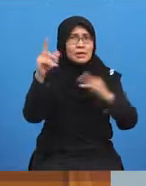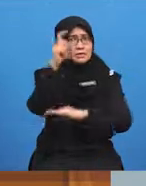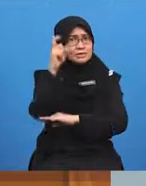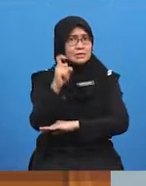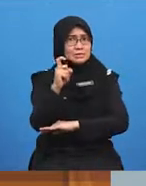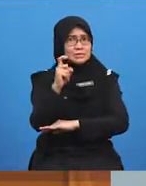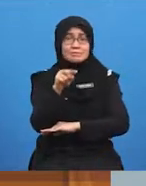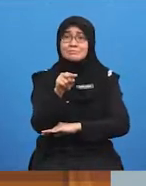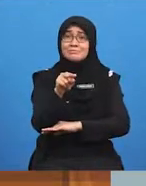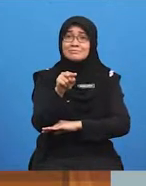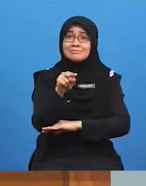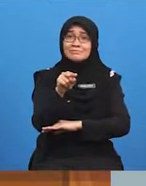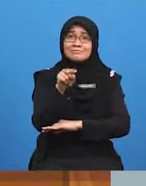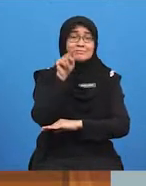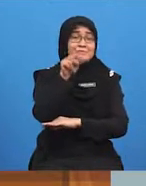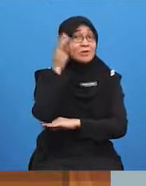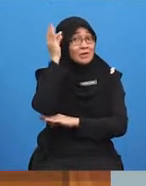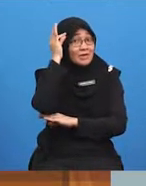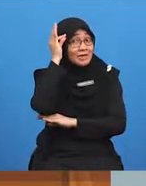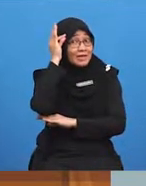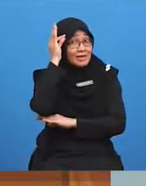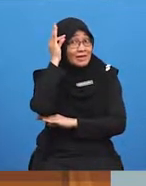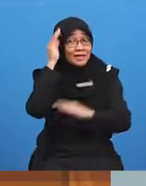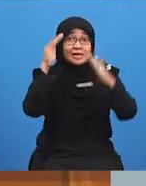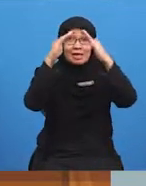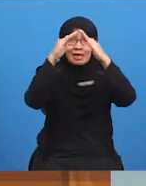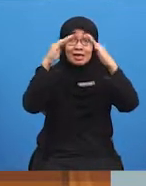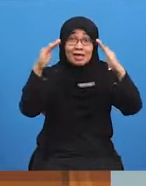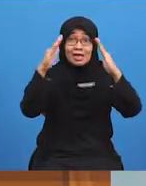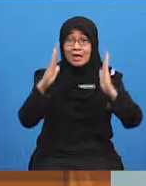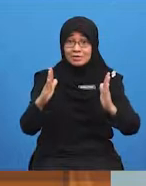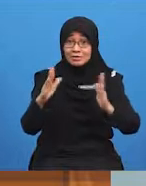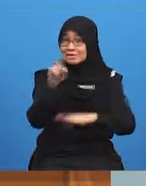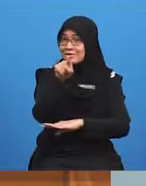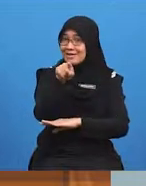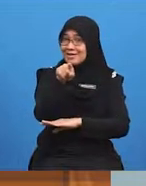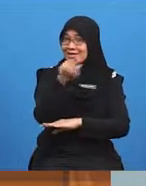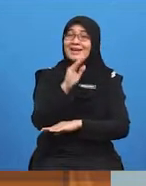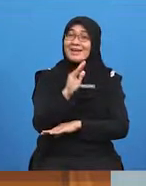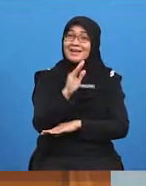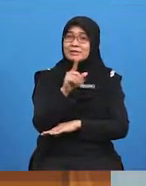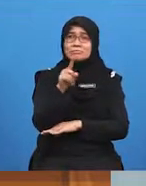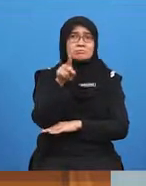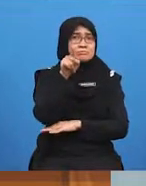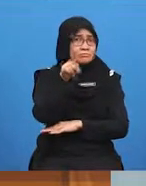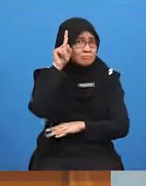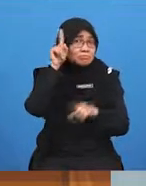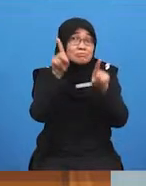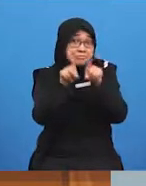You think it's a house, Yolo? What about you, boys and girls? Do you agree with Yolo?